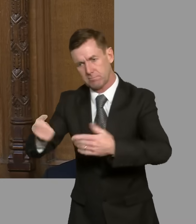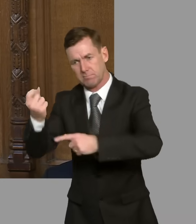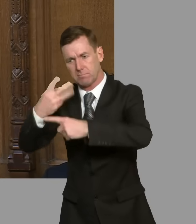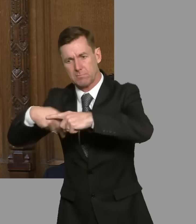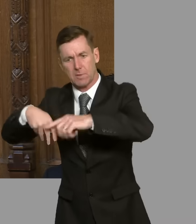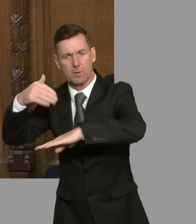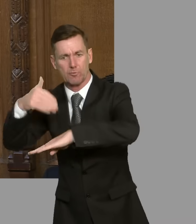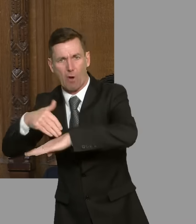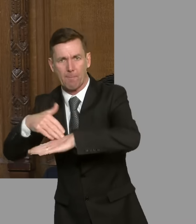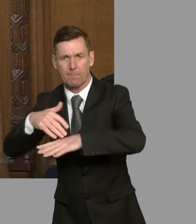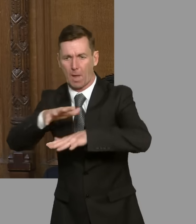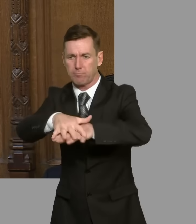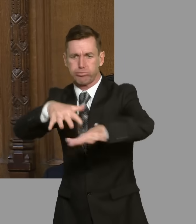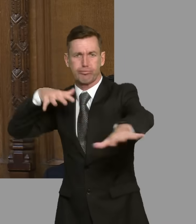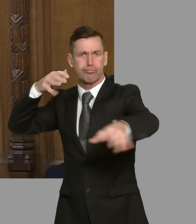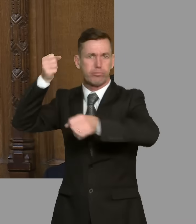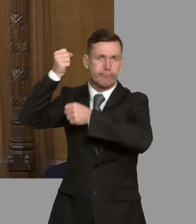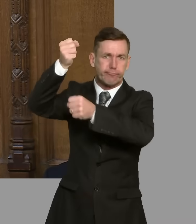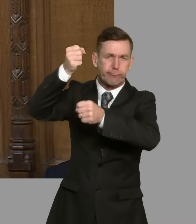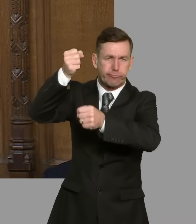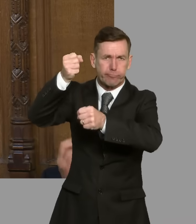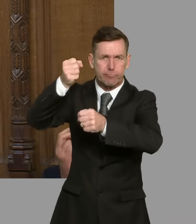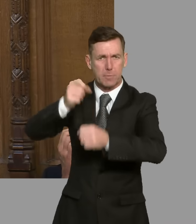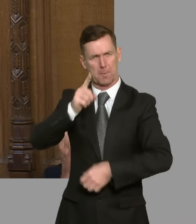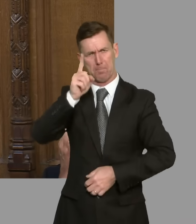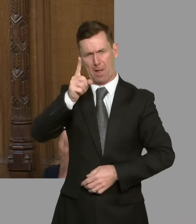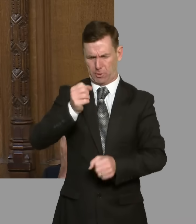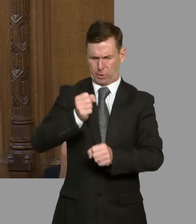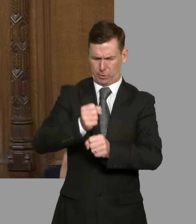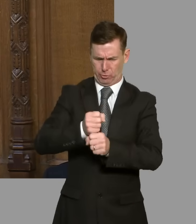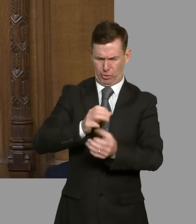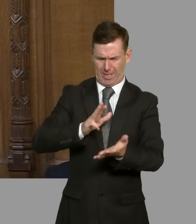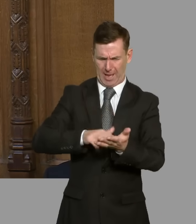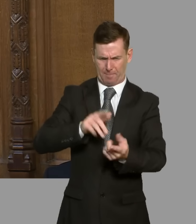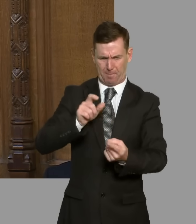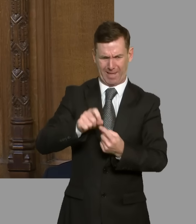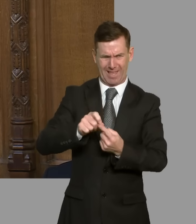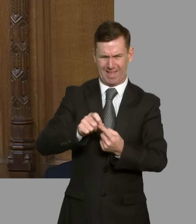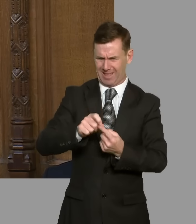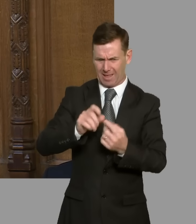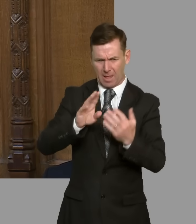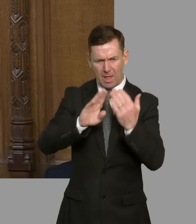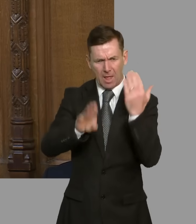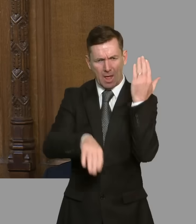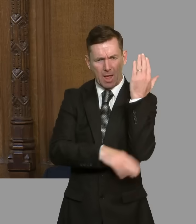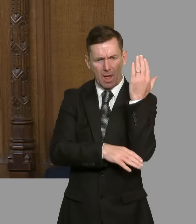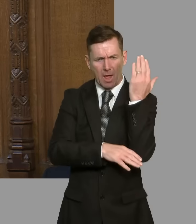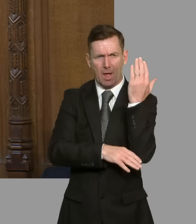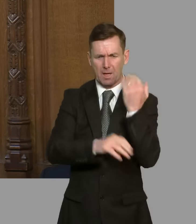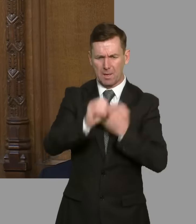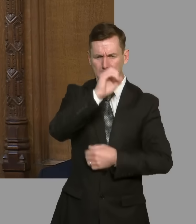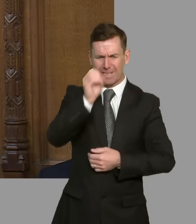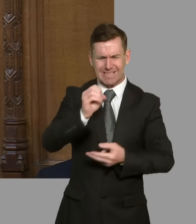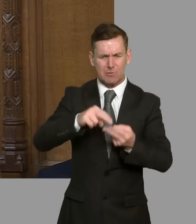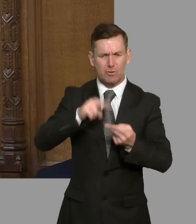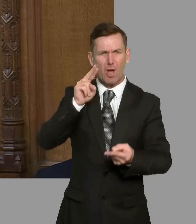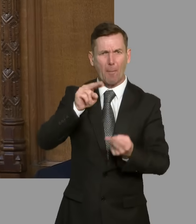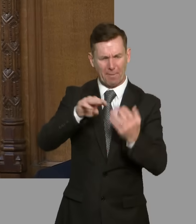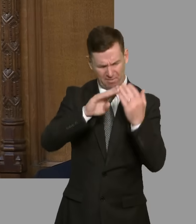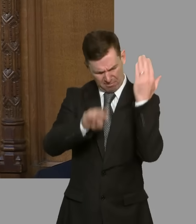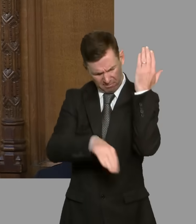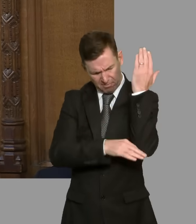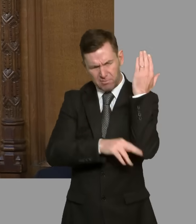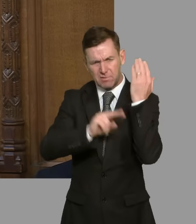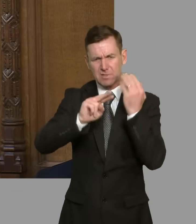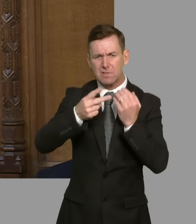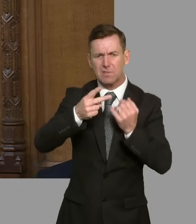GMP received the second lowest percentage funding increase of any police force under the provisional settlement, leaving it